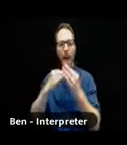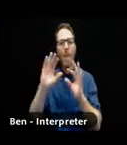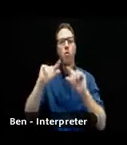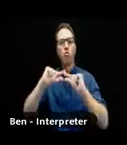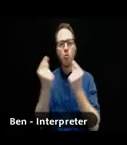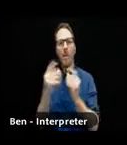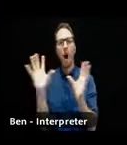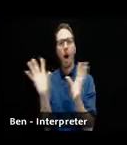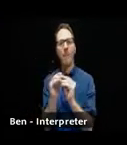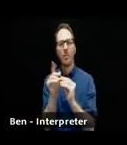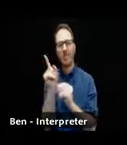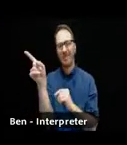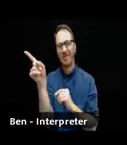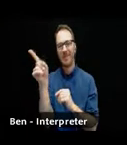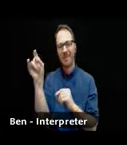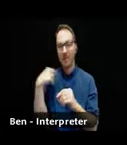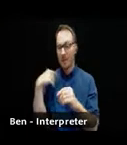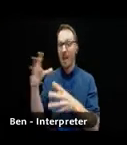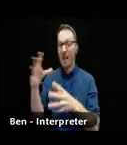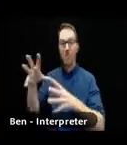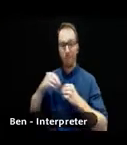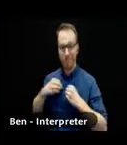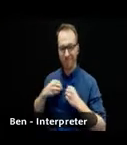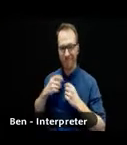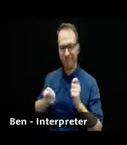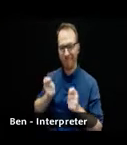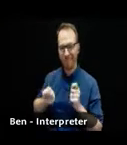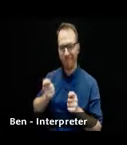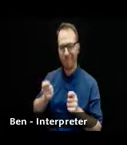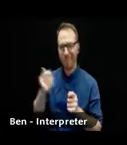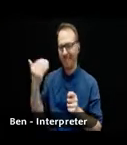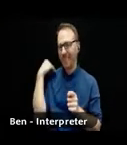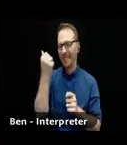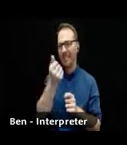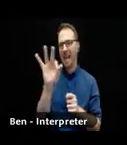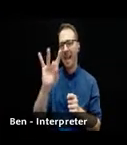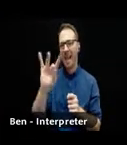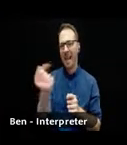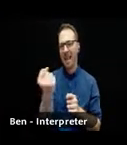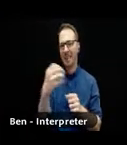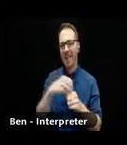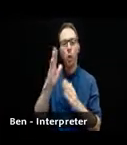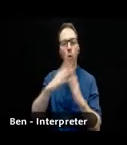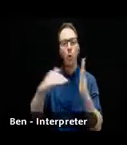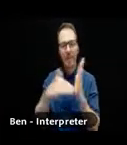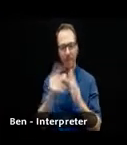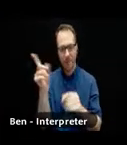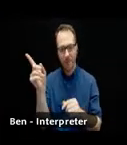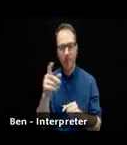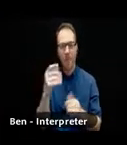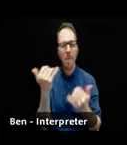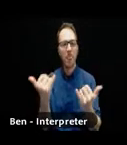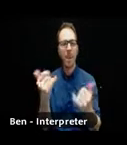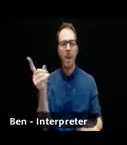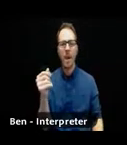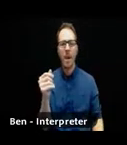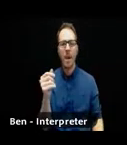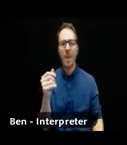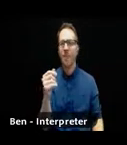been adapted and changed starting in the late 1980s in New Zealand in a way that